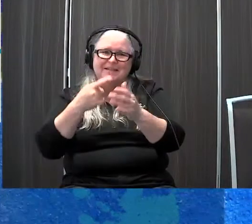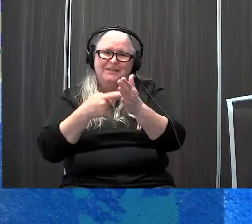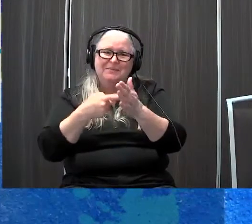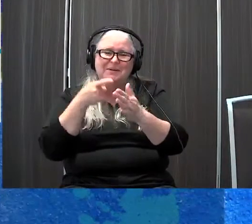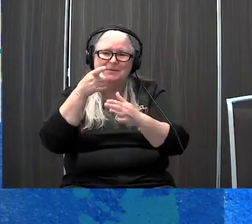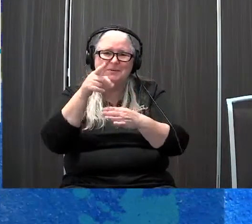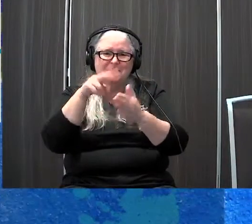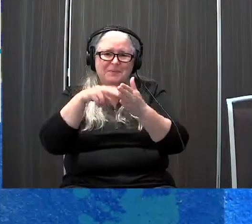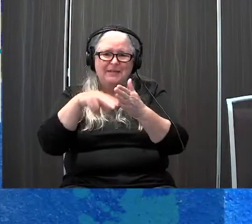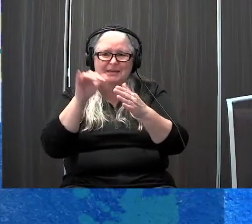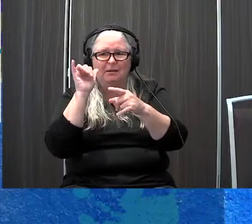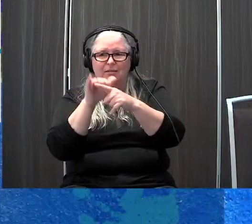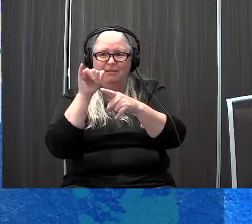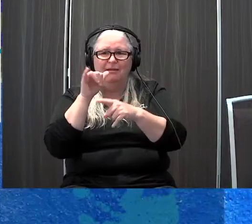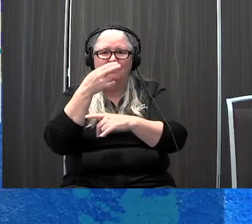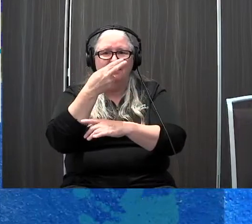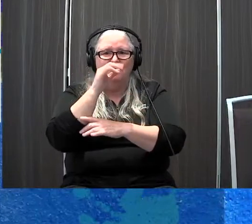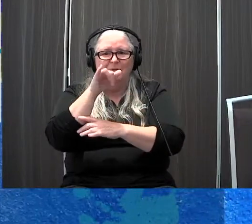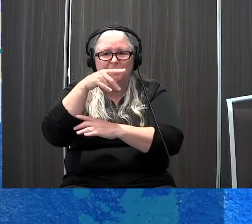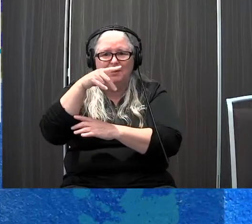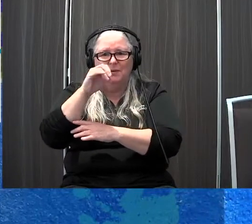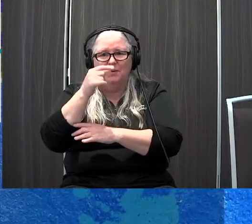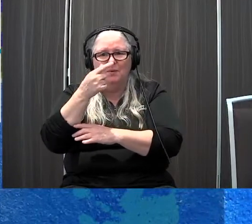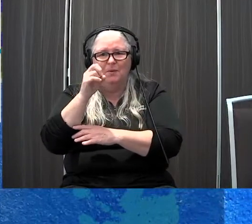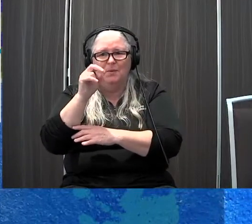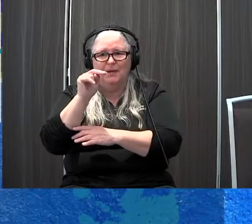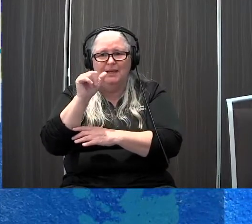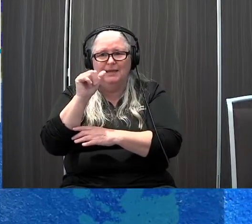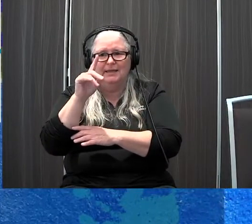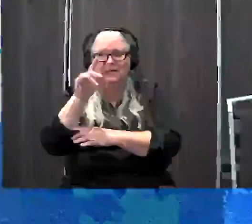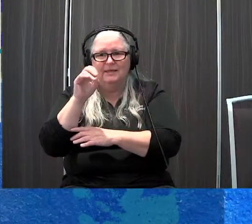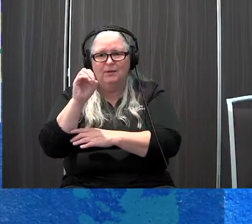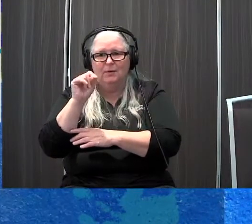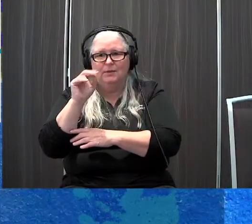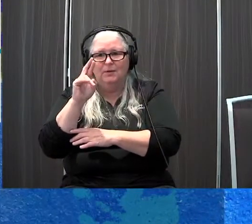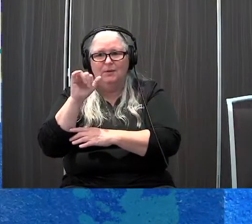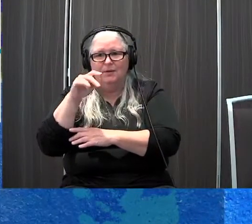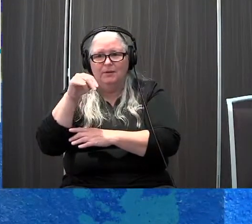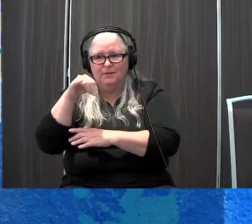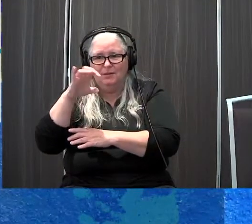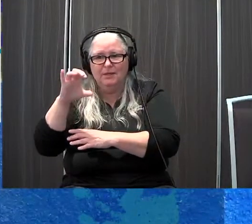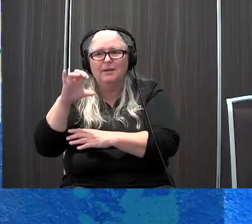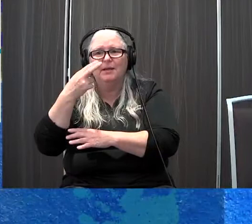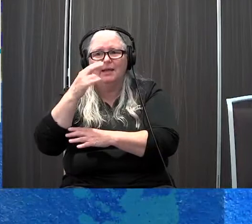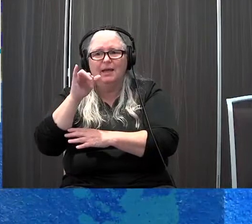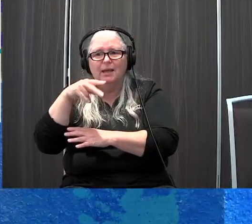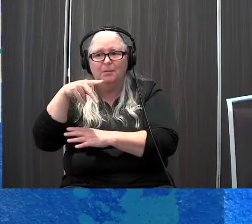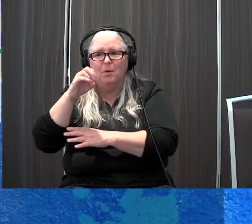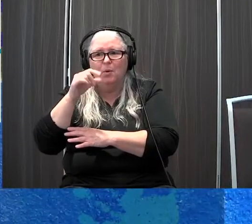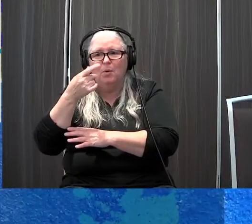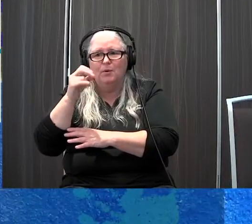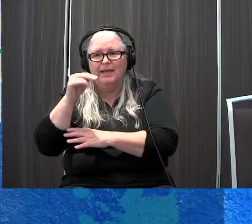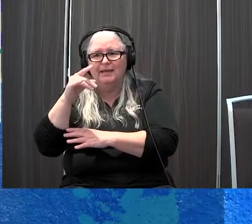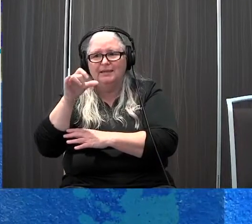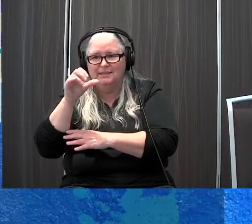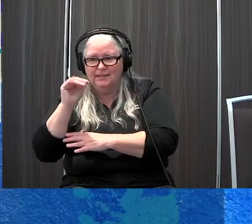called hypogonadotropic hypogonadism. Hypo means low. Gonadotropic refers to the hormones from